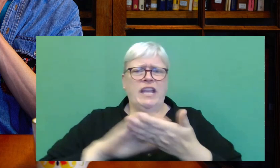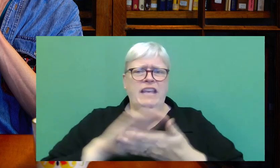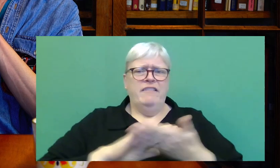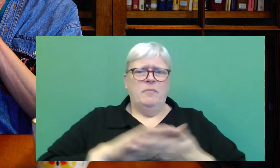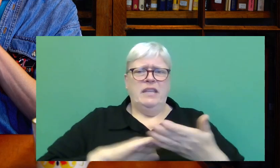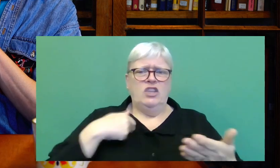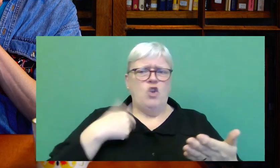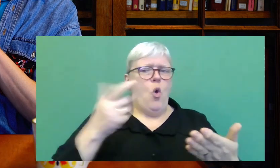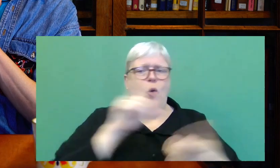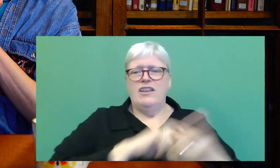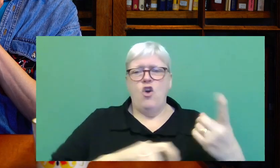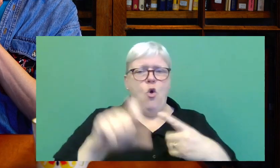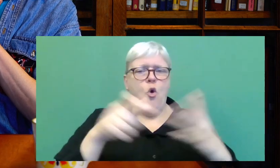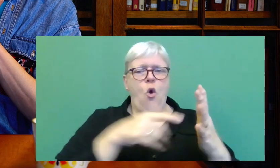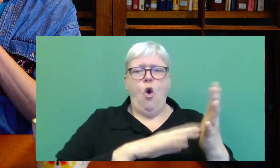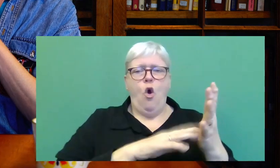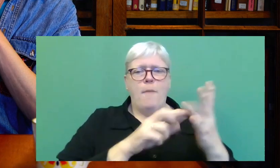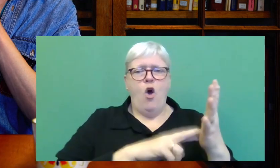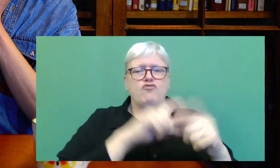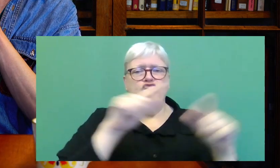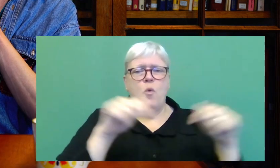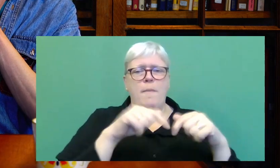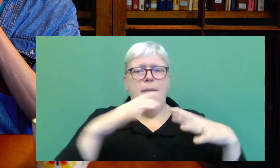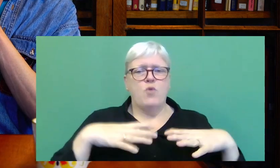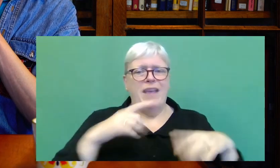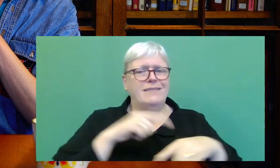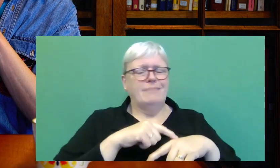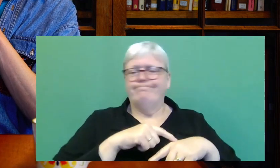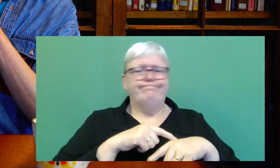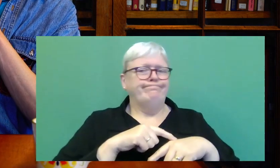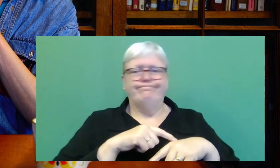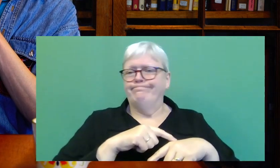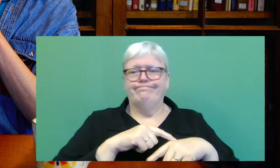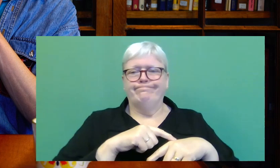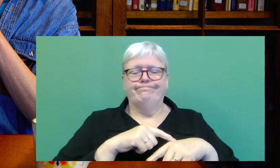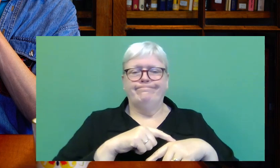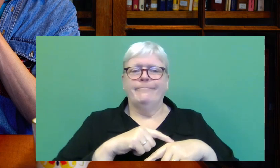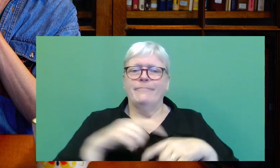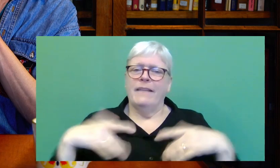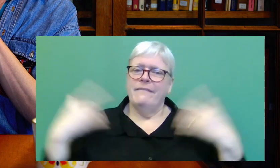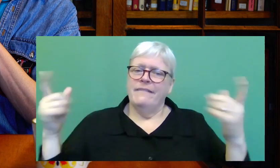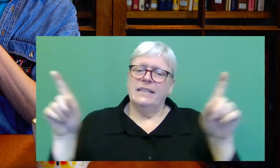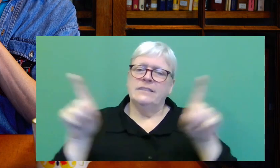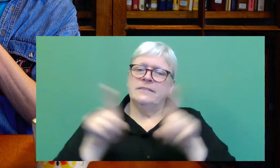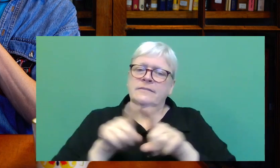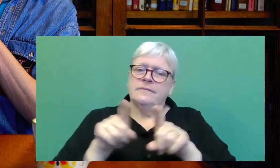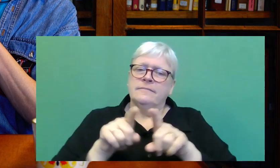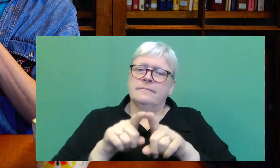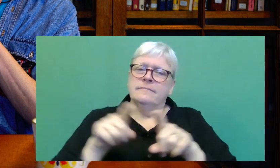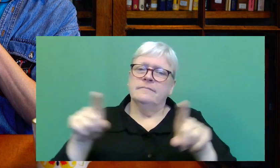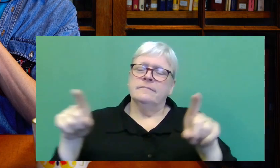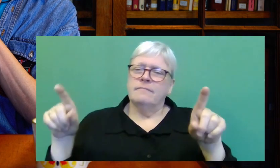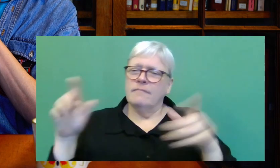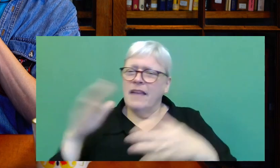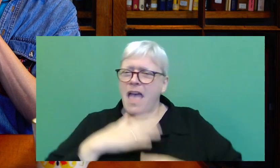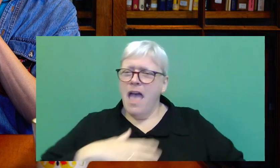But I feel like there is this more attuned emotional vocabulary going on with younger